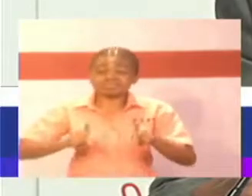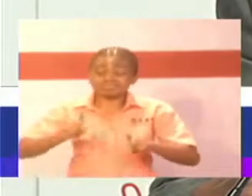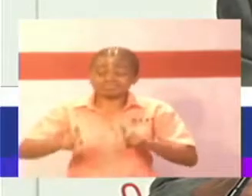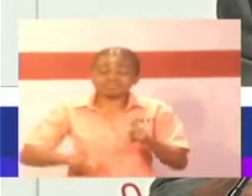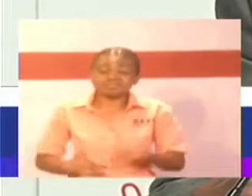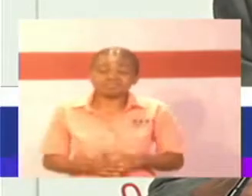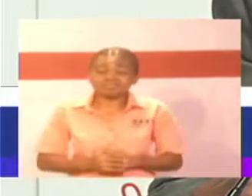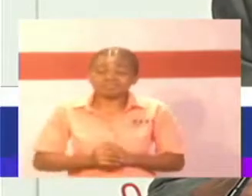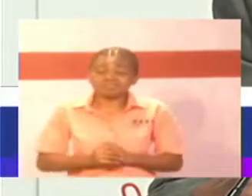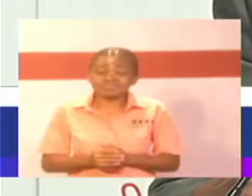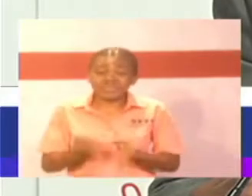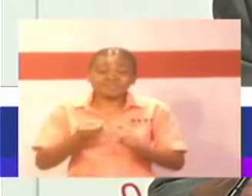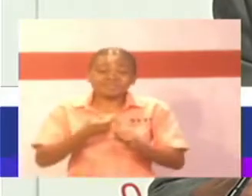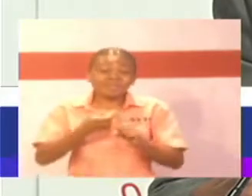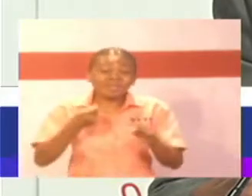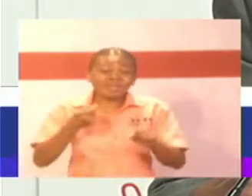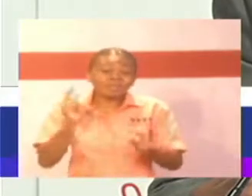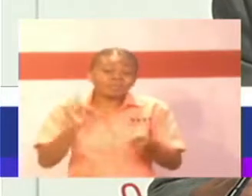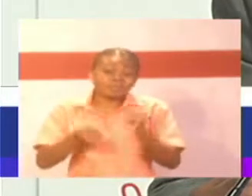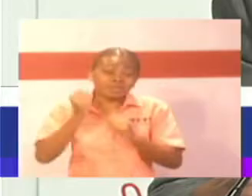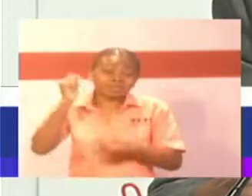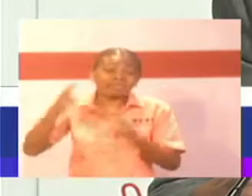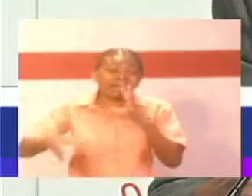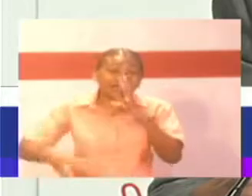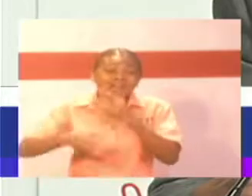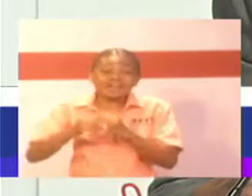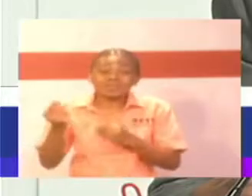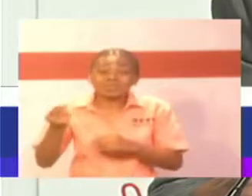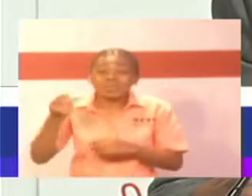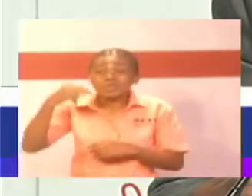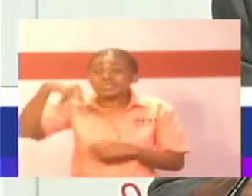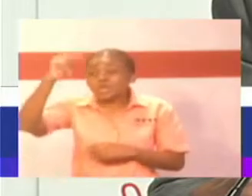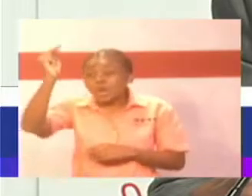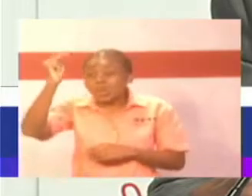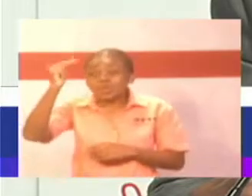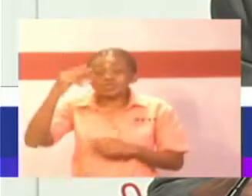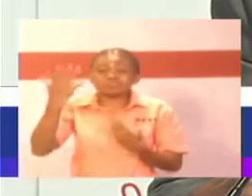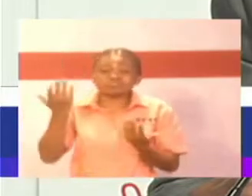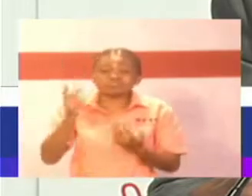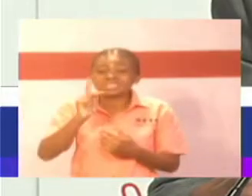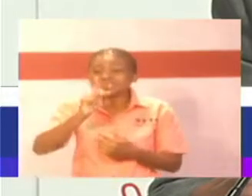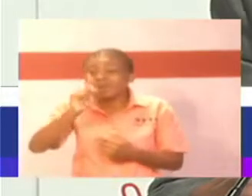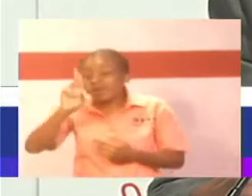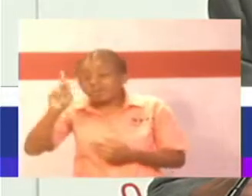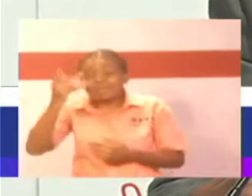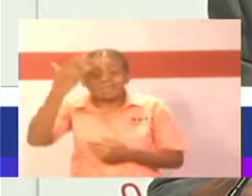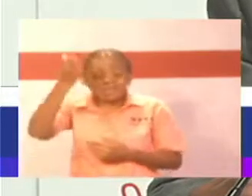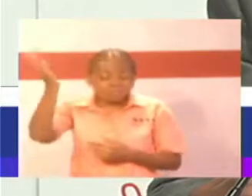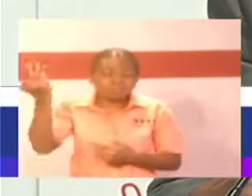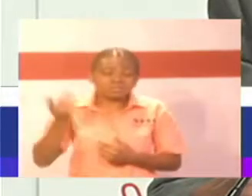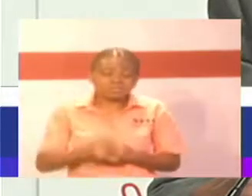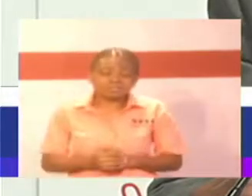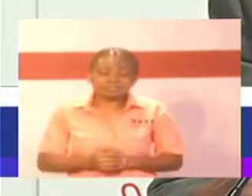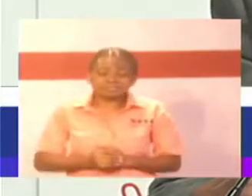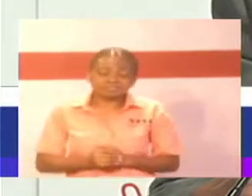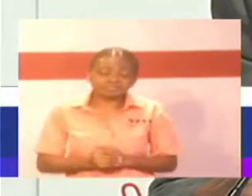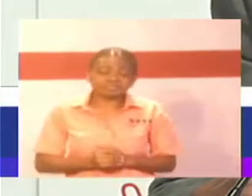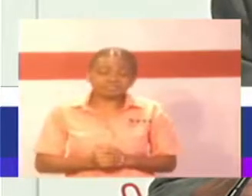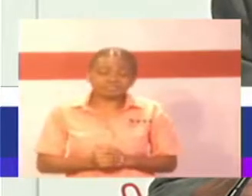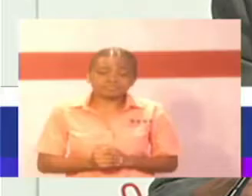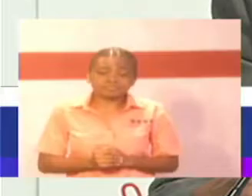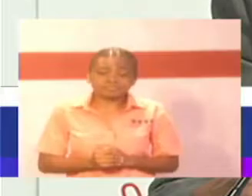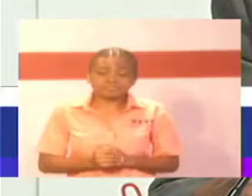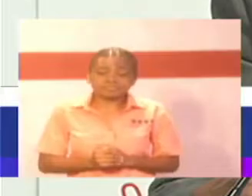we are reminding the population of the importance of having their regular yearly influenza vaccinations,